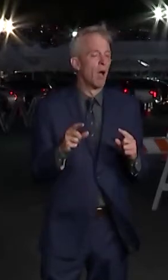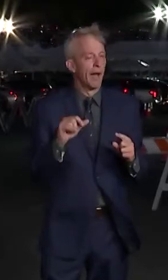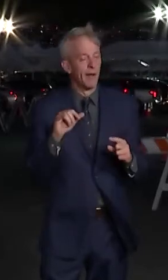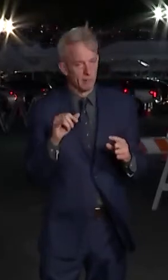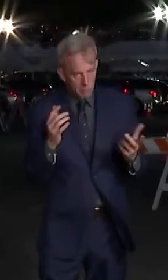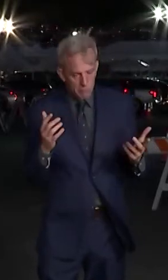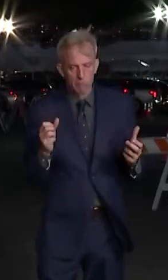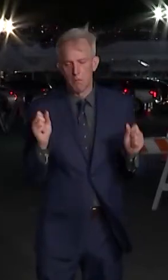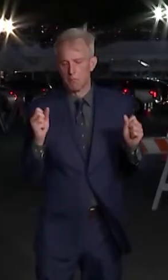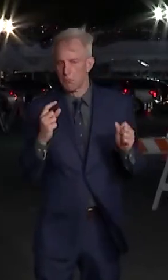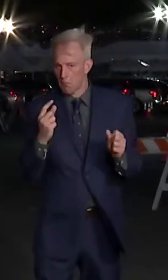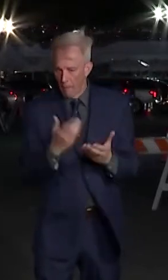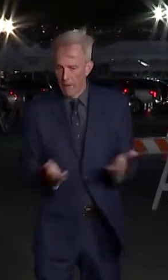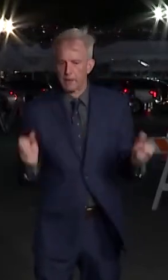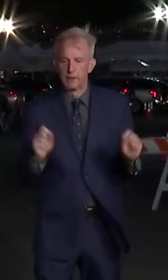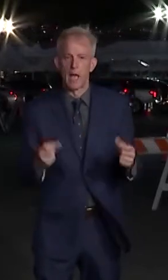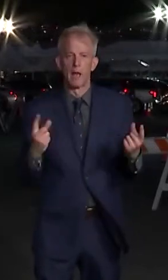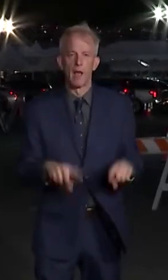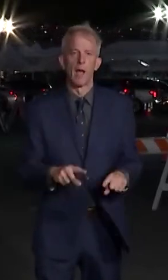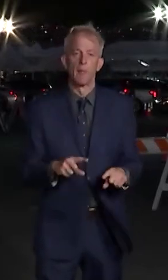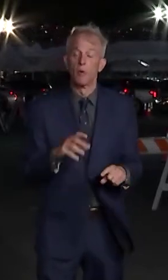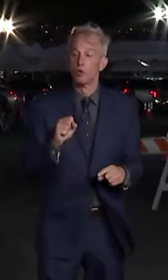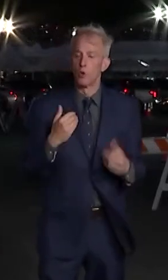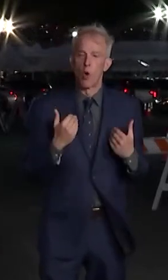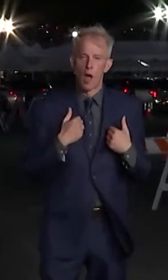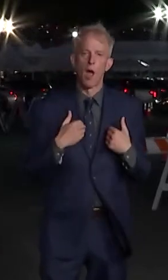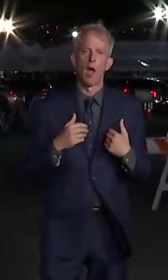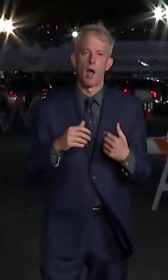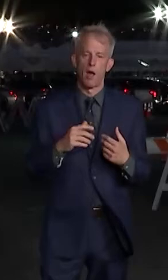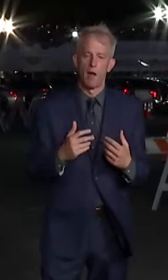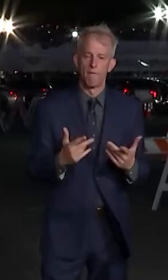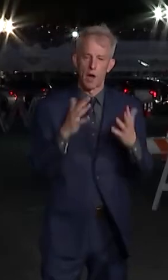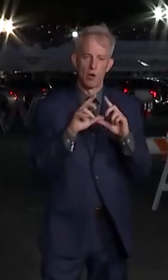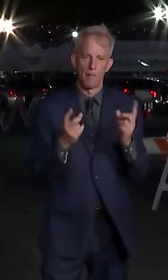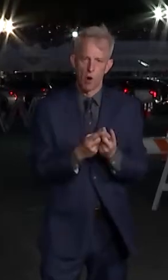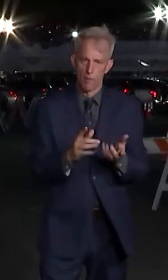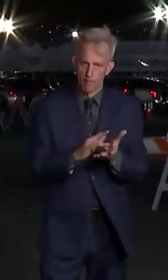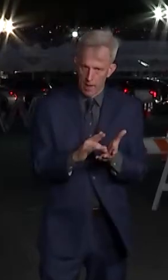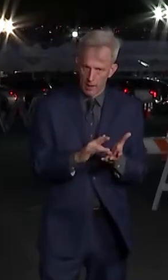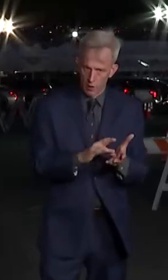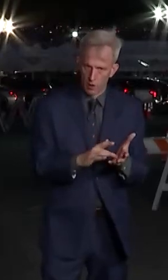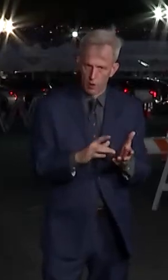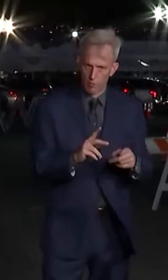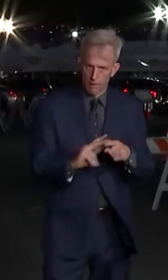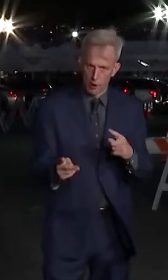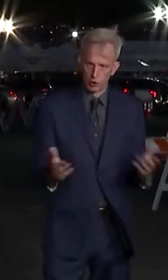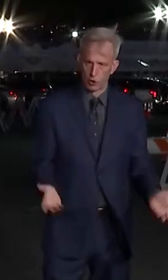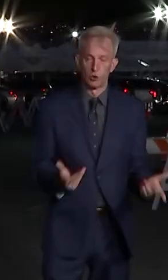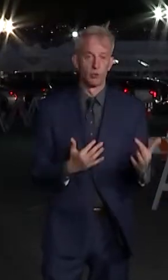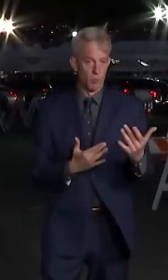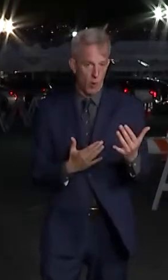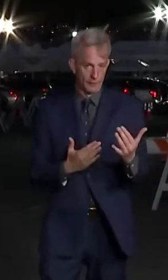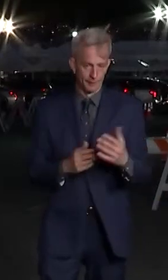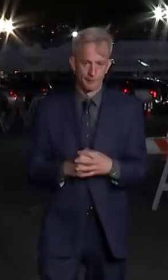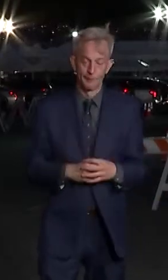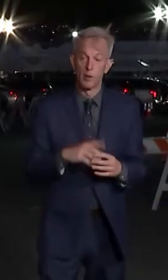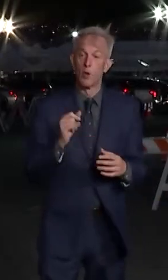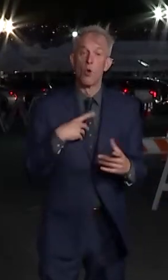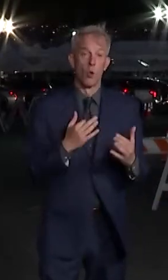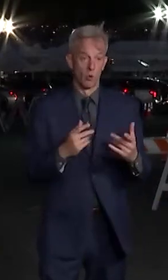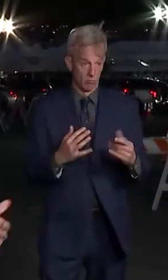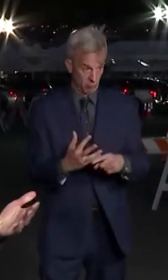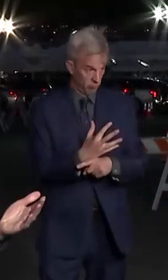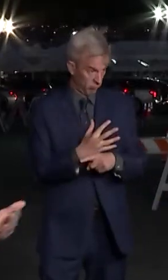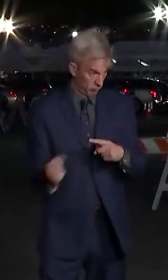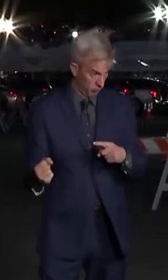LAFD paramedics that is here, stationed nearby to handle any complications. We even have gas if you run out. And once the waiting period expires, the